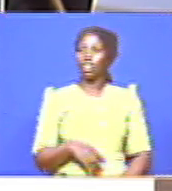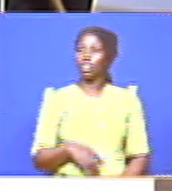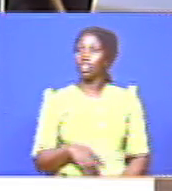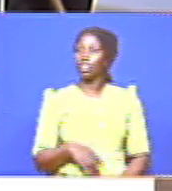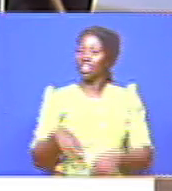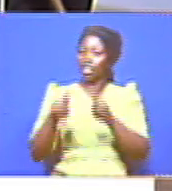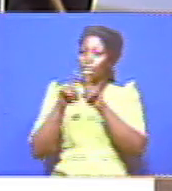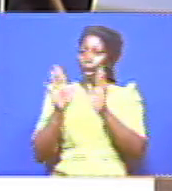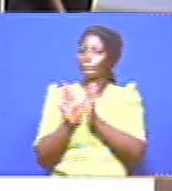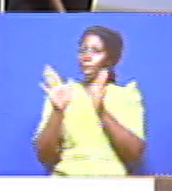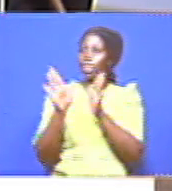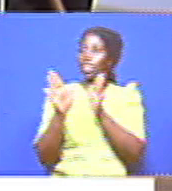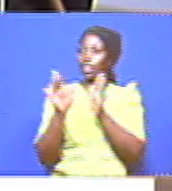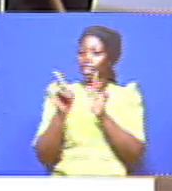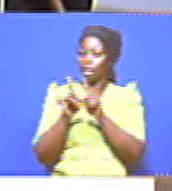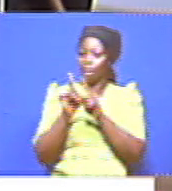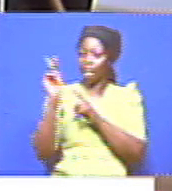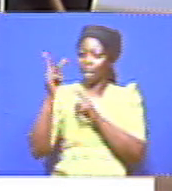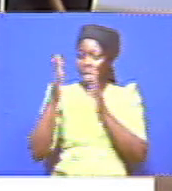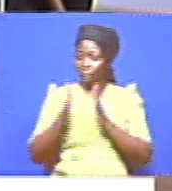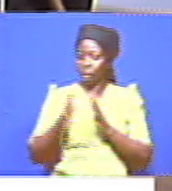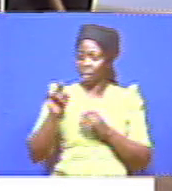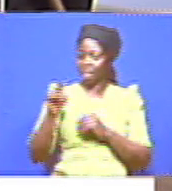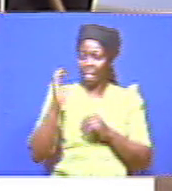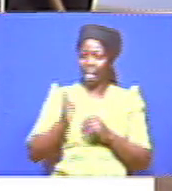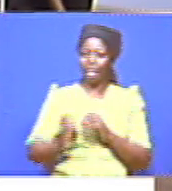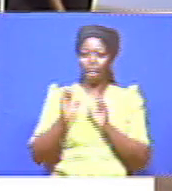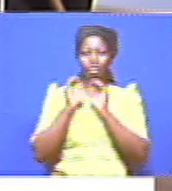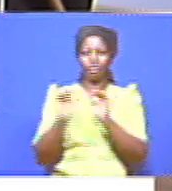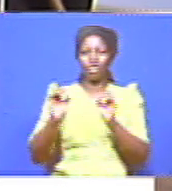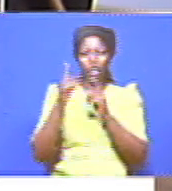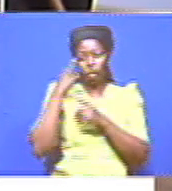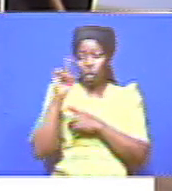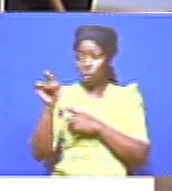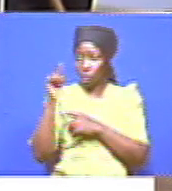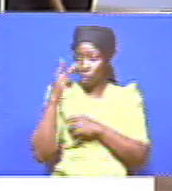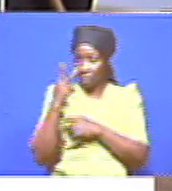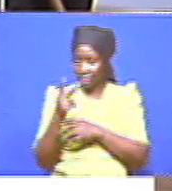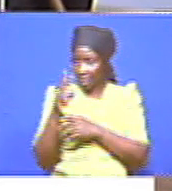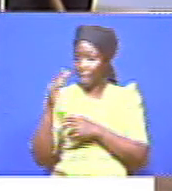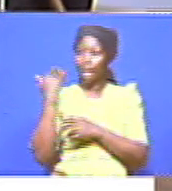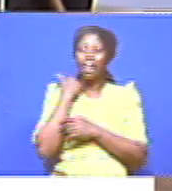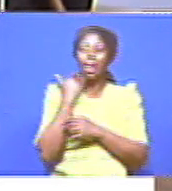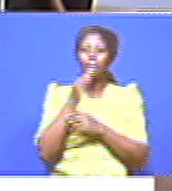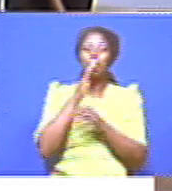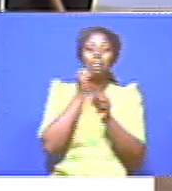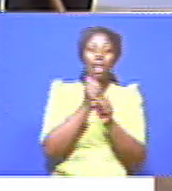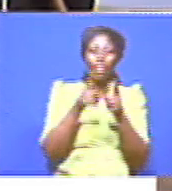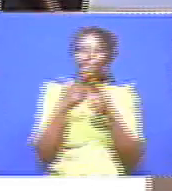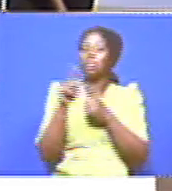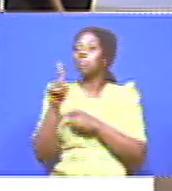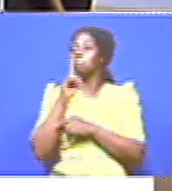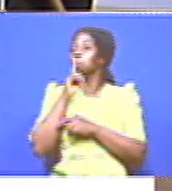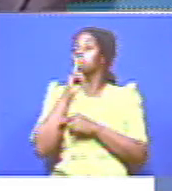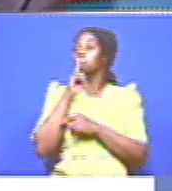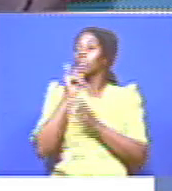public, as a citizen, it is unethical for you to see a crime being committed and you keep quiet. This is where